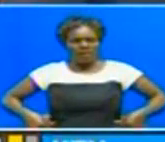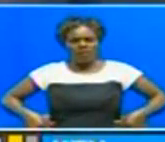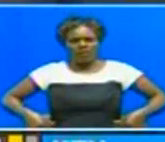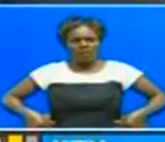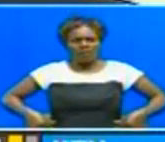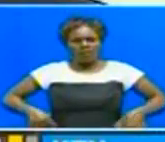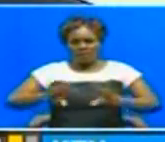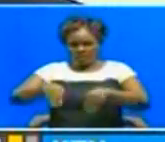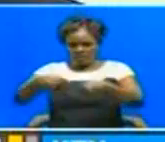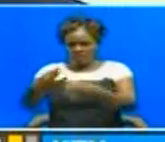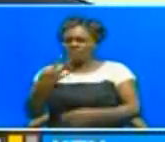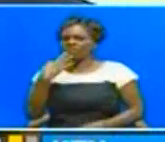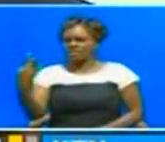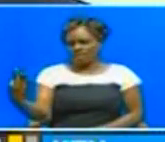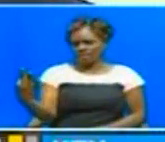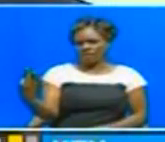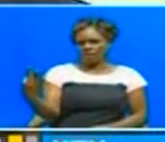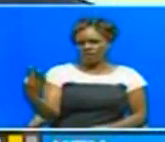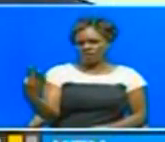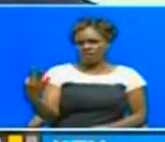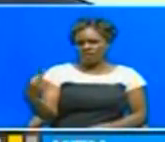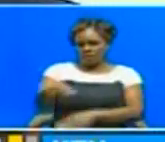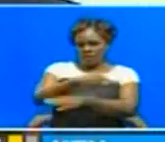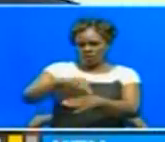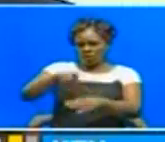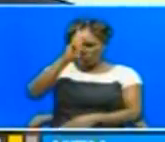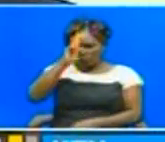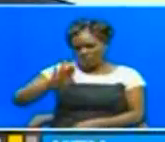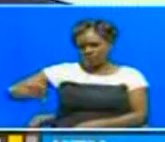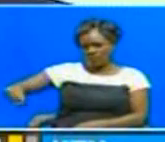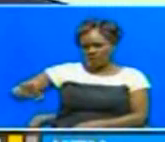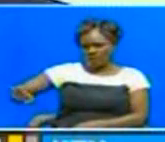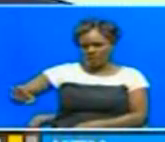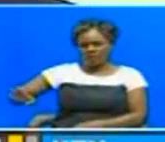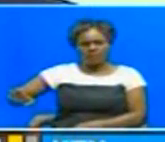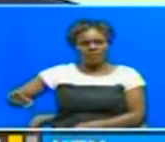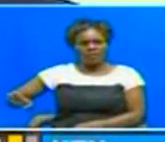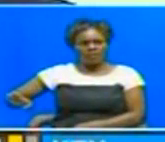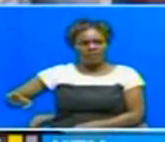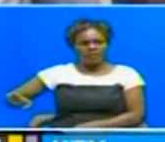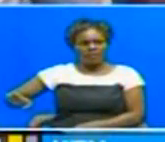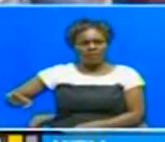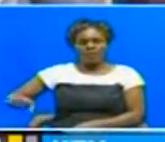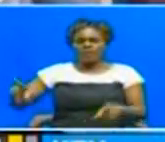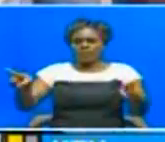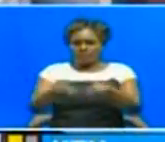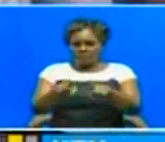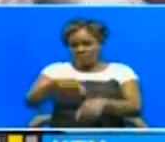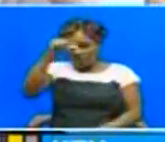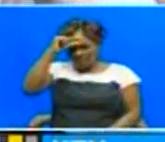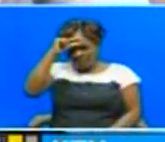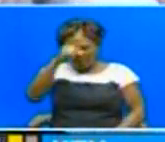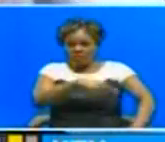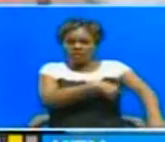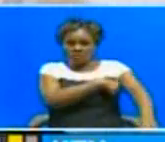Garissa County itawapatia 300 National Police Reserve. Ambaye itapata. According to the government,